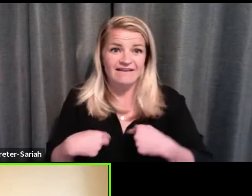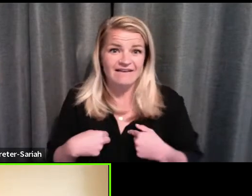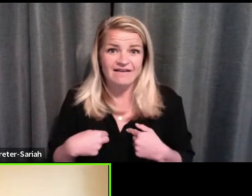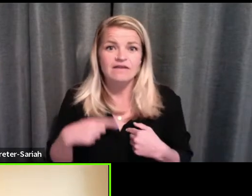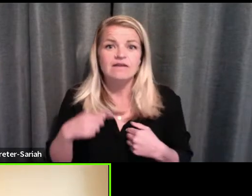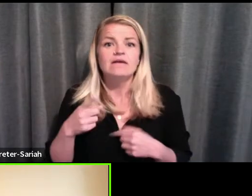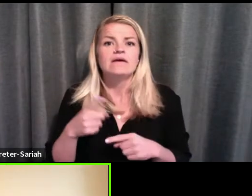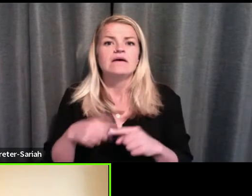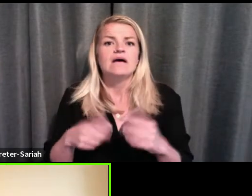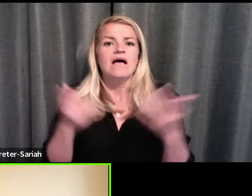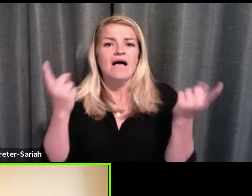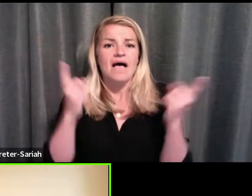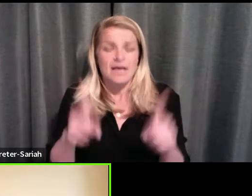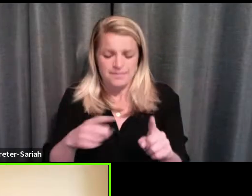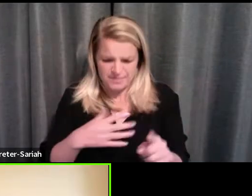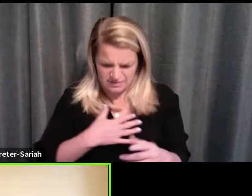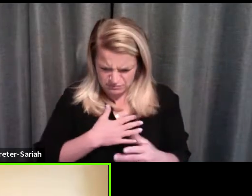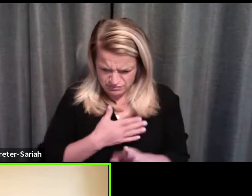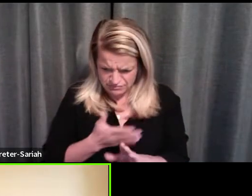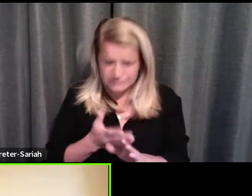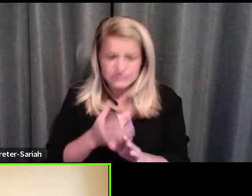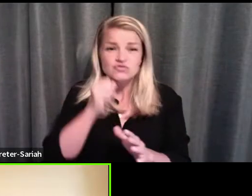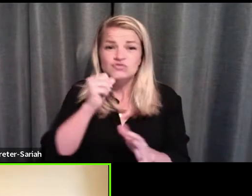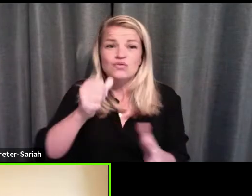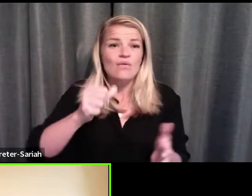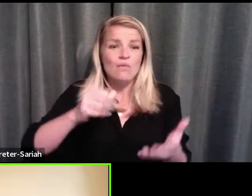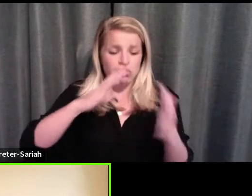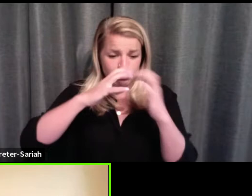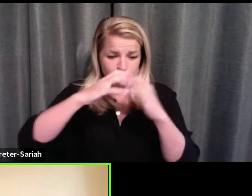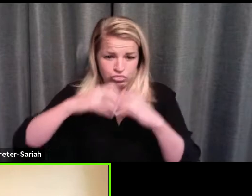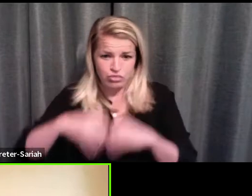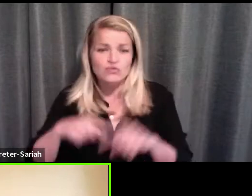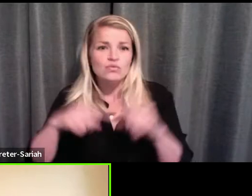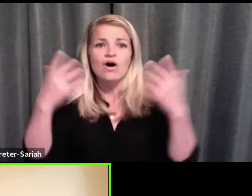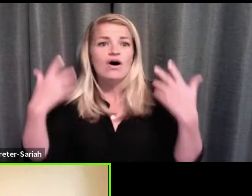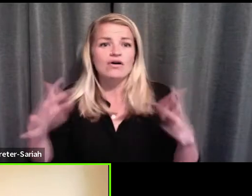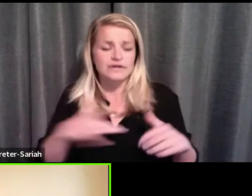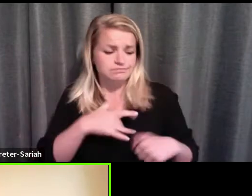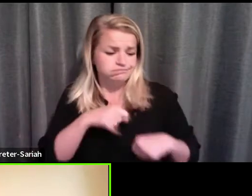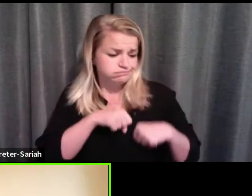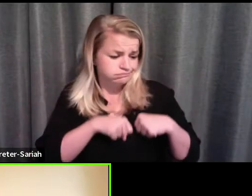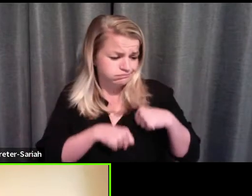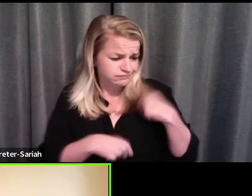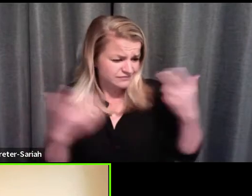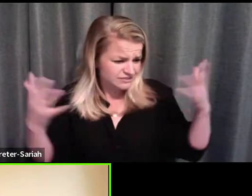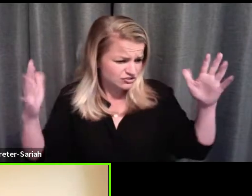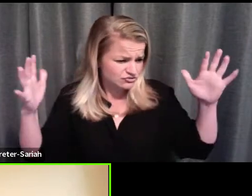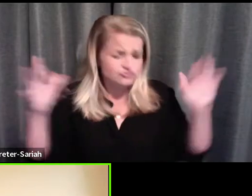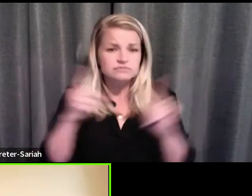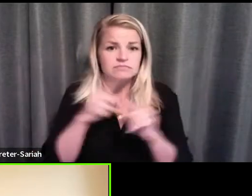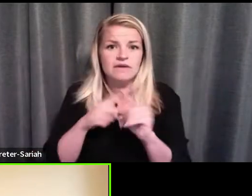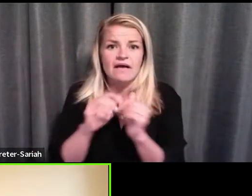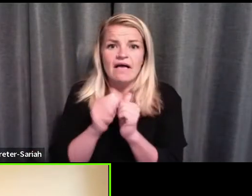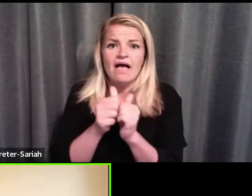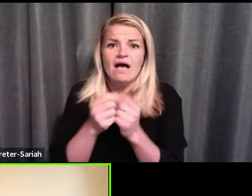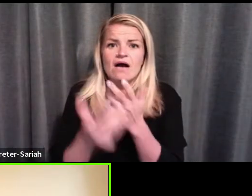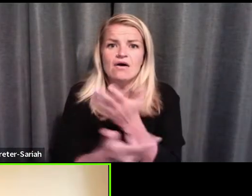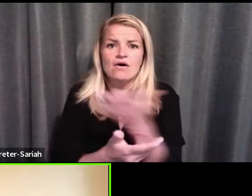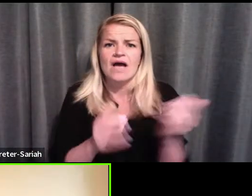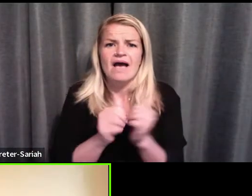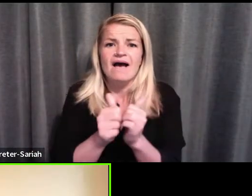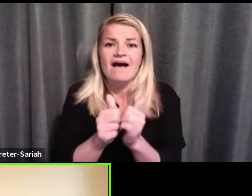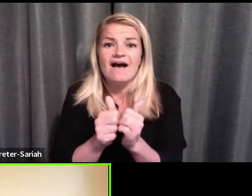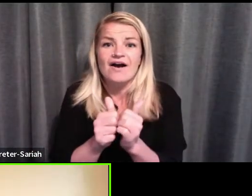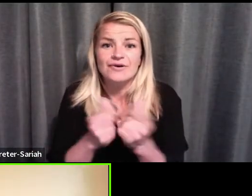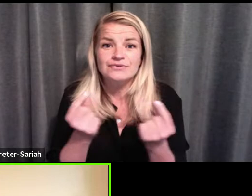Before you break my bones, see, you already broke my heart. If only wounds would speak, and if only scars